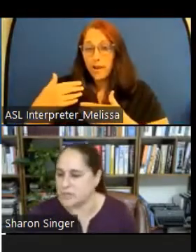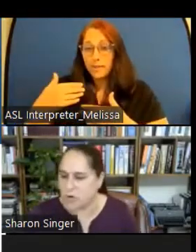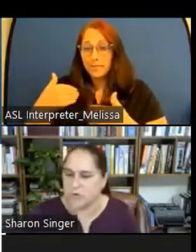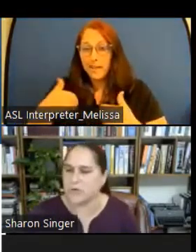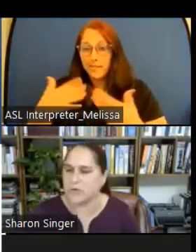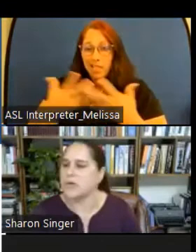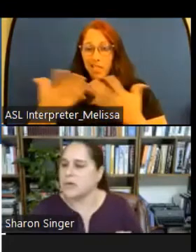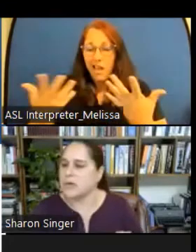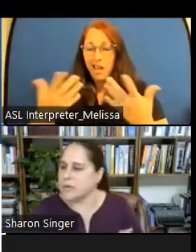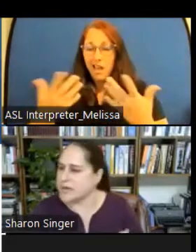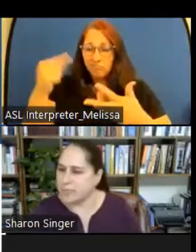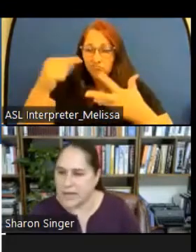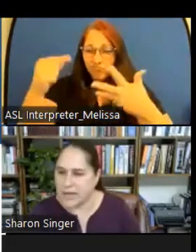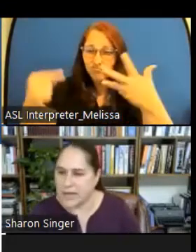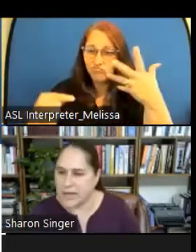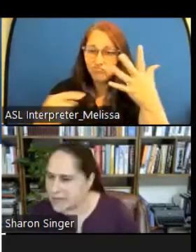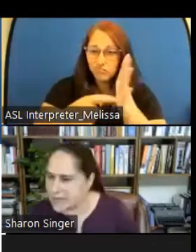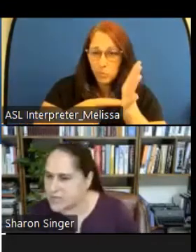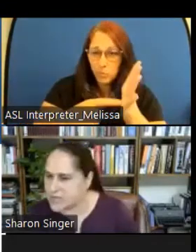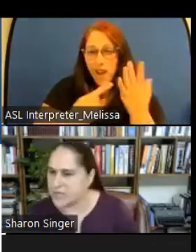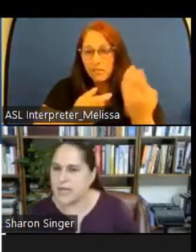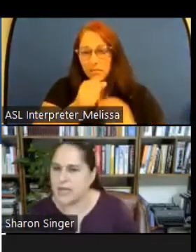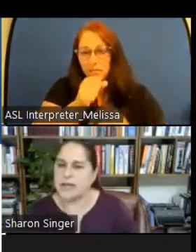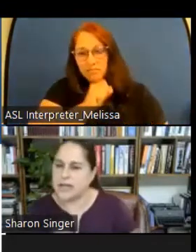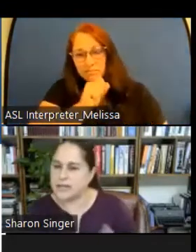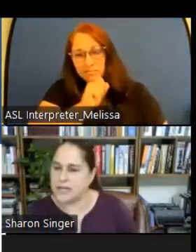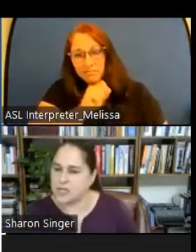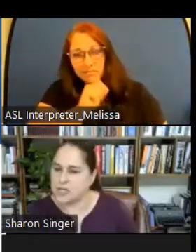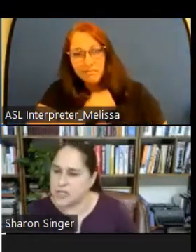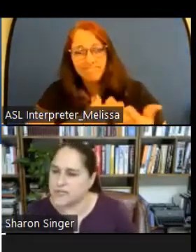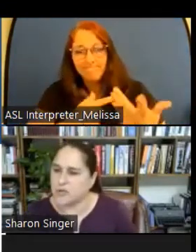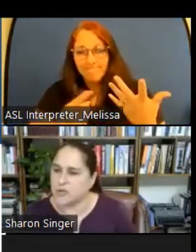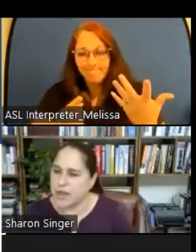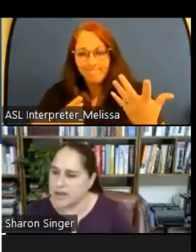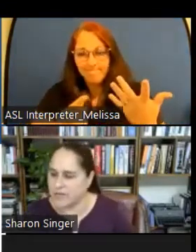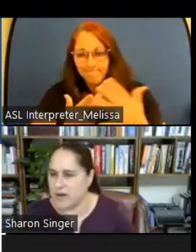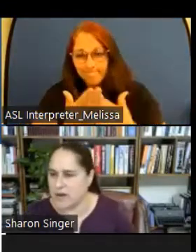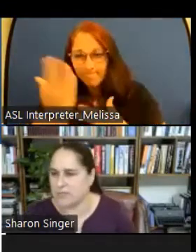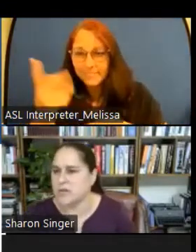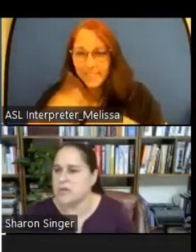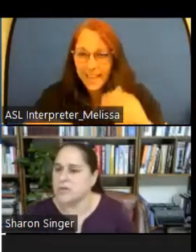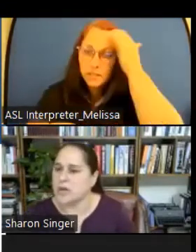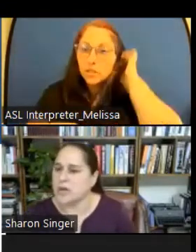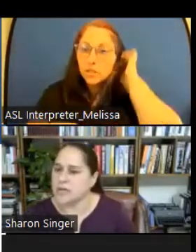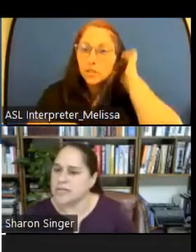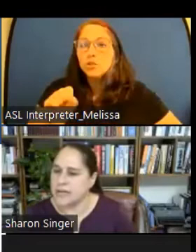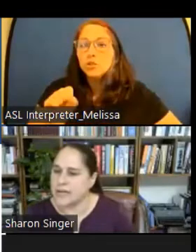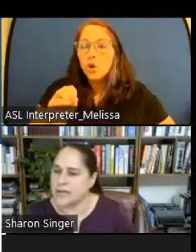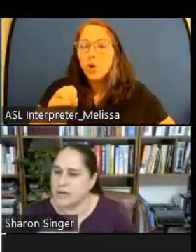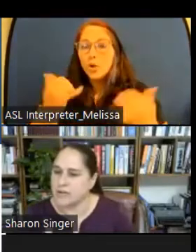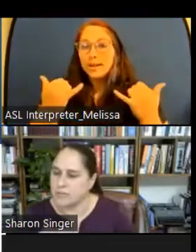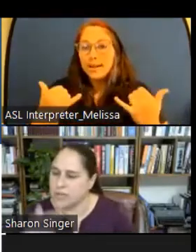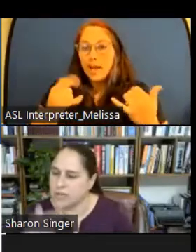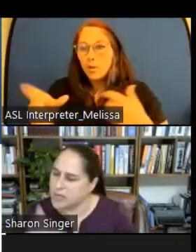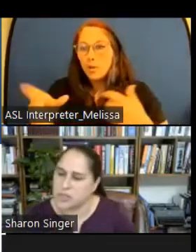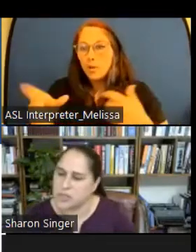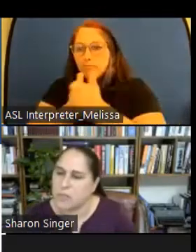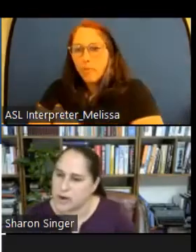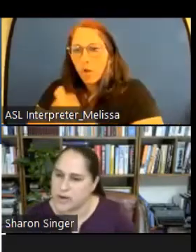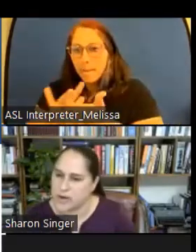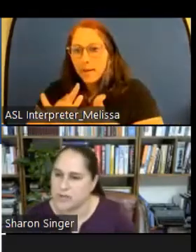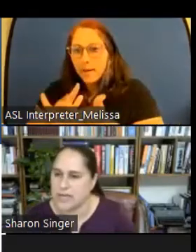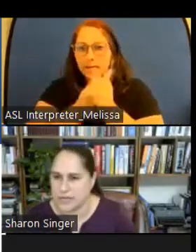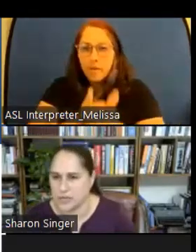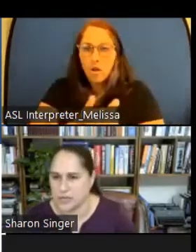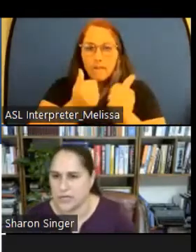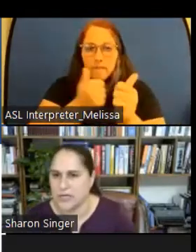being sober, being compliant with medication, and that shift away from being as low